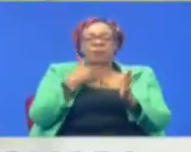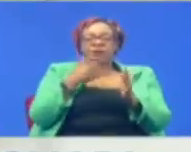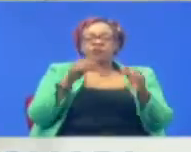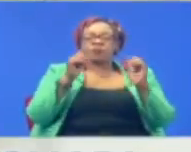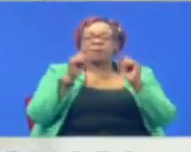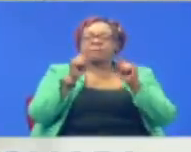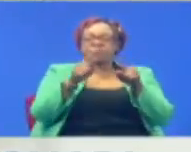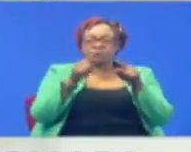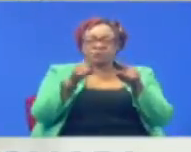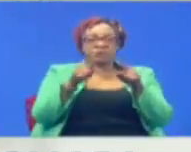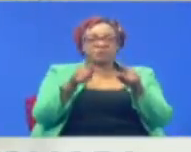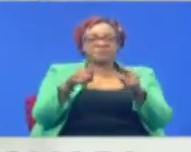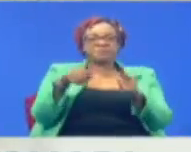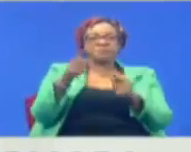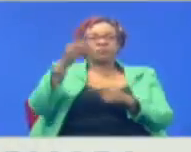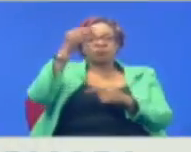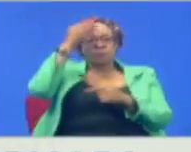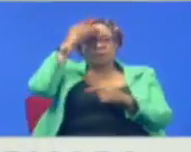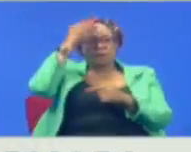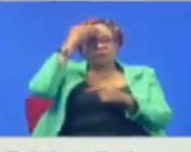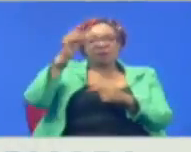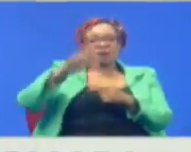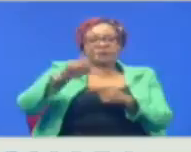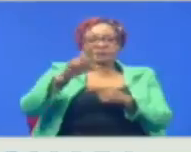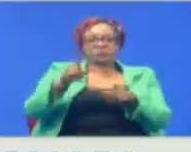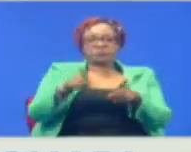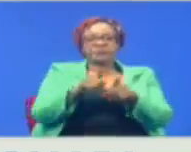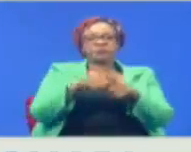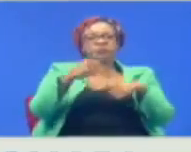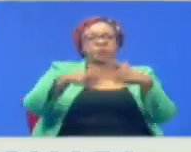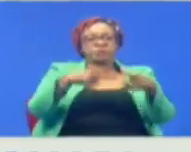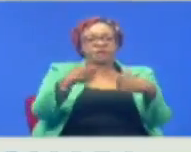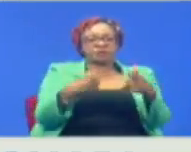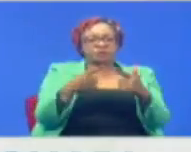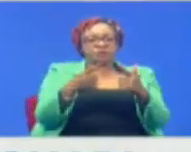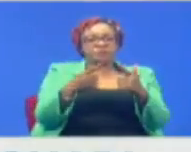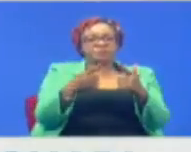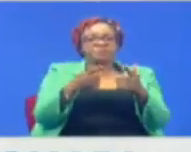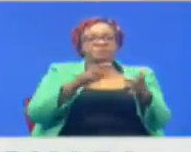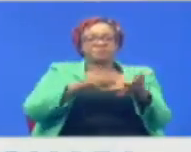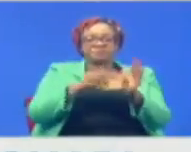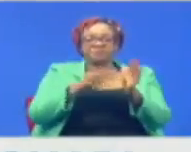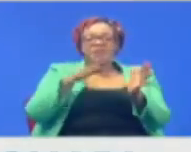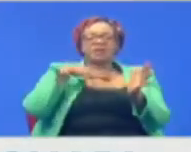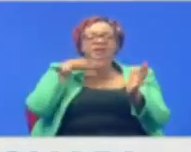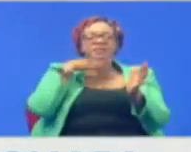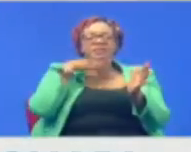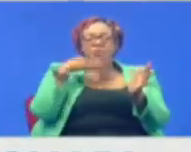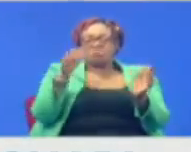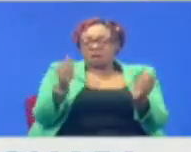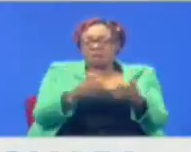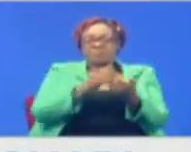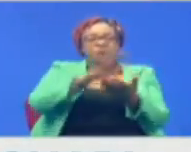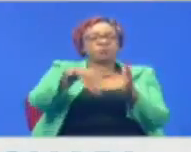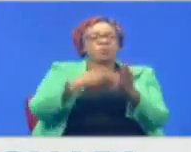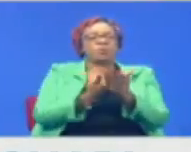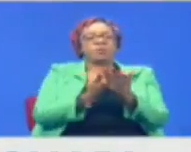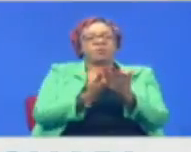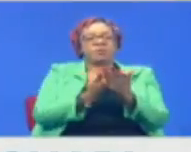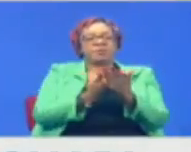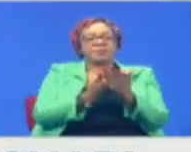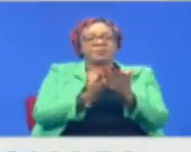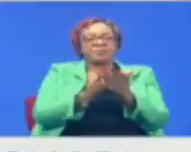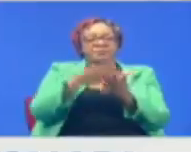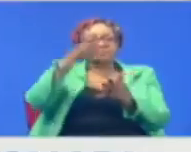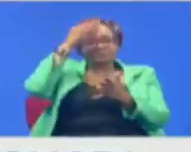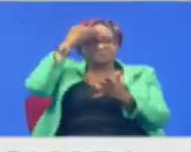there's one lesson that you learn in the mortuary, is that death is inevitable and it will come to all of us. And you get to learn,